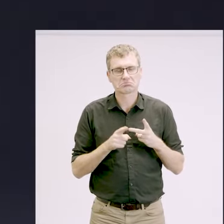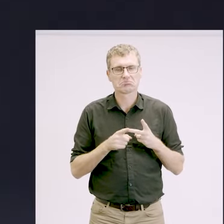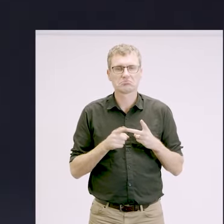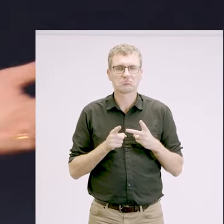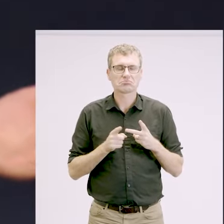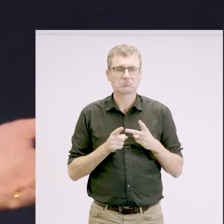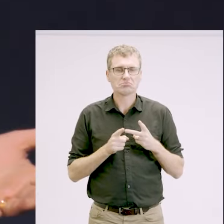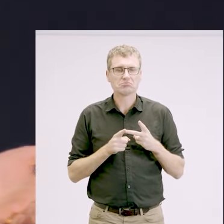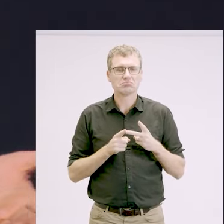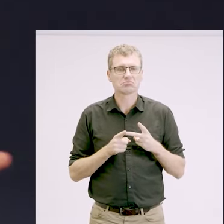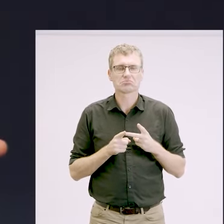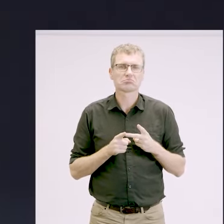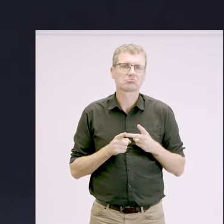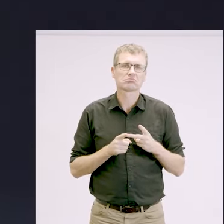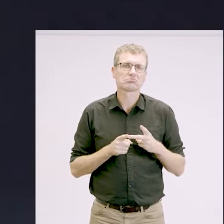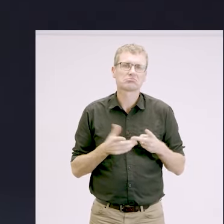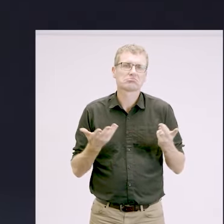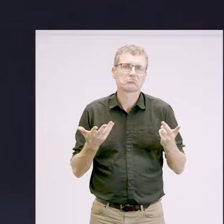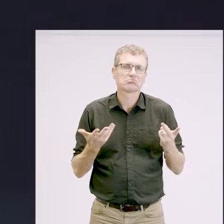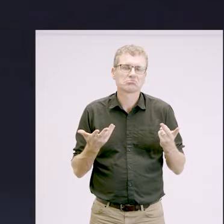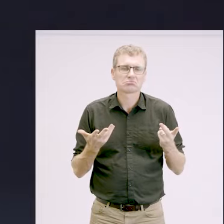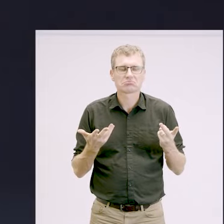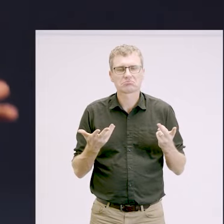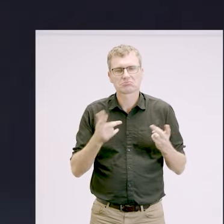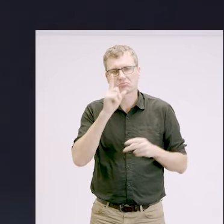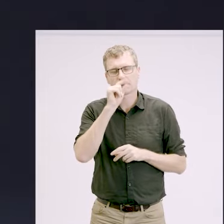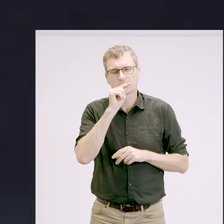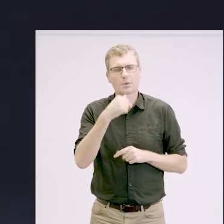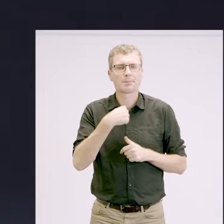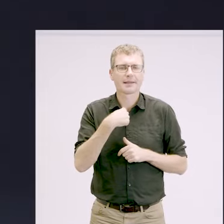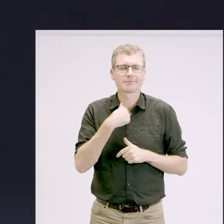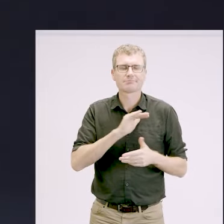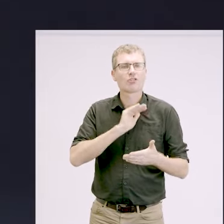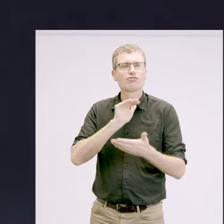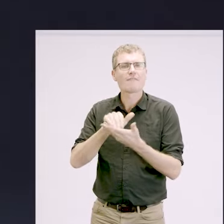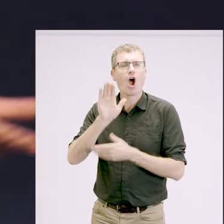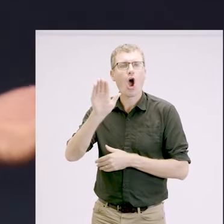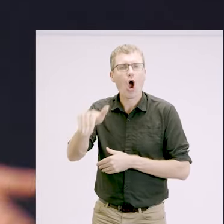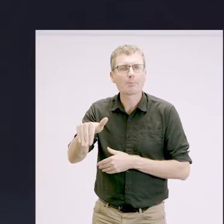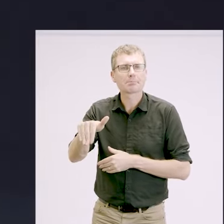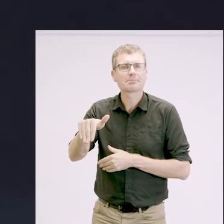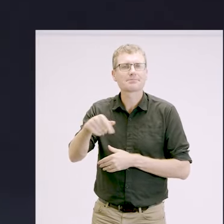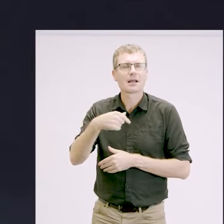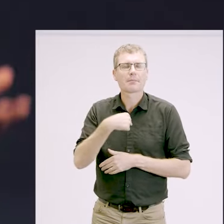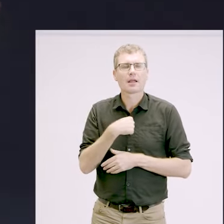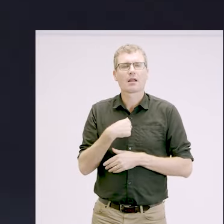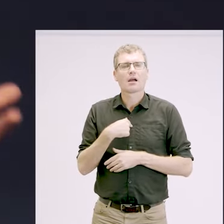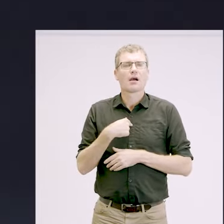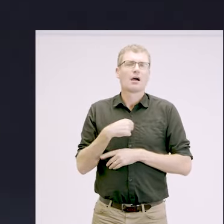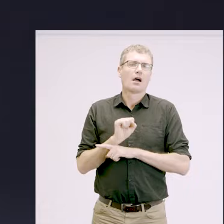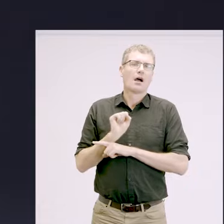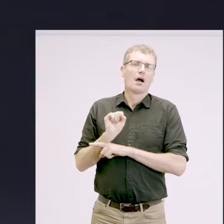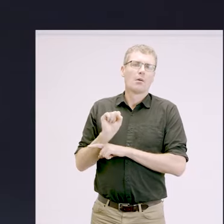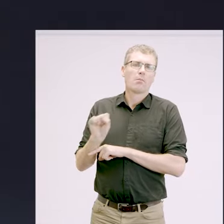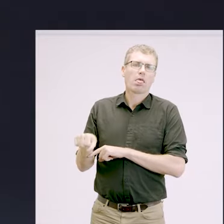right? It could be something much more like run of the mill, like oh, you know, I come home and I